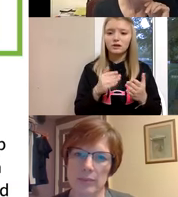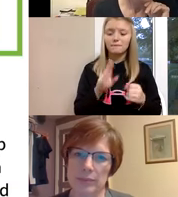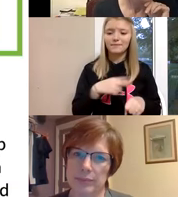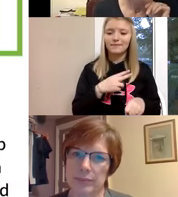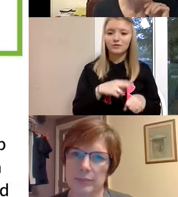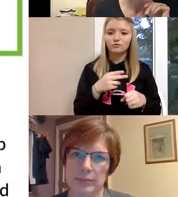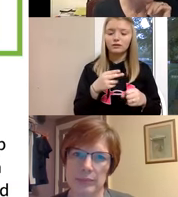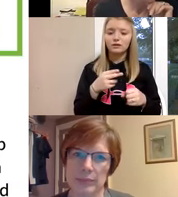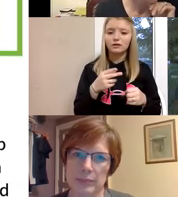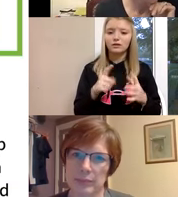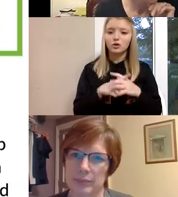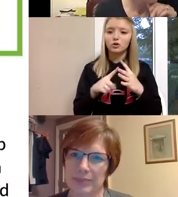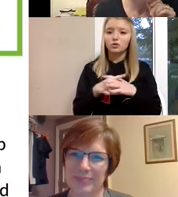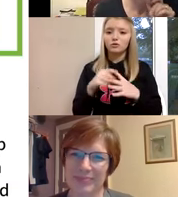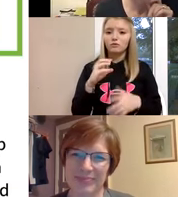occurring